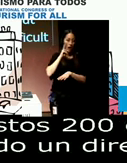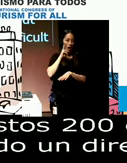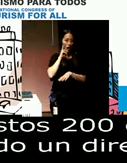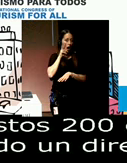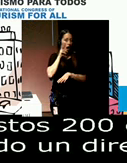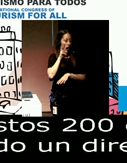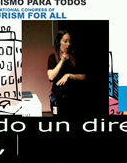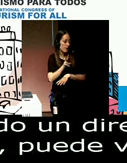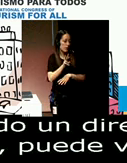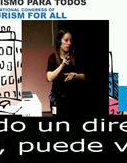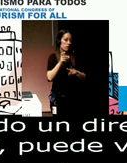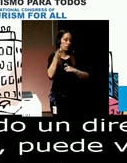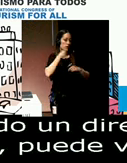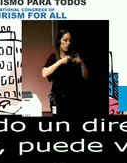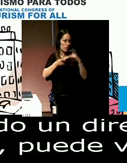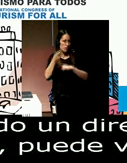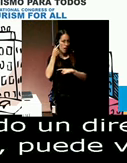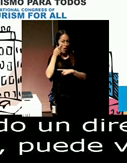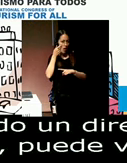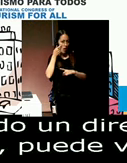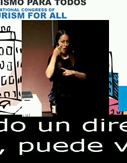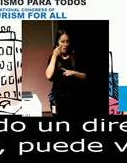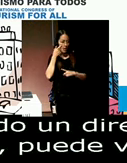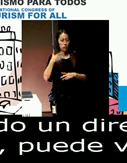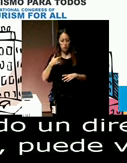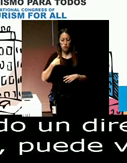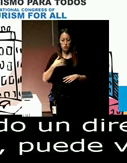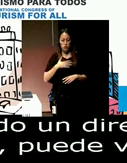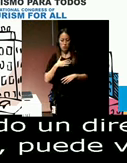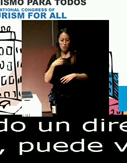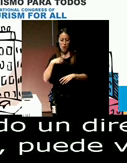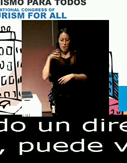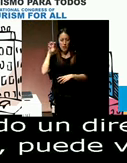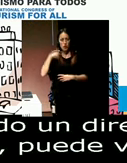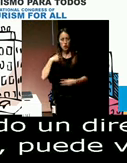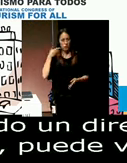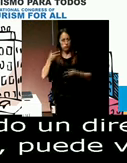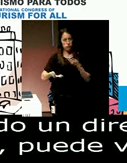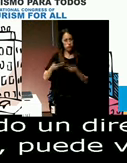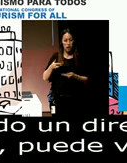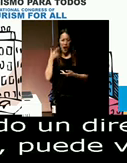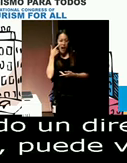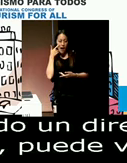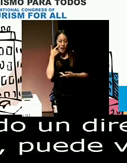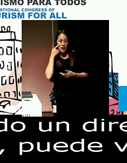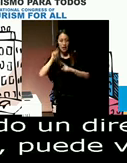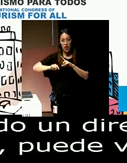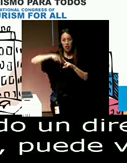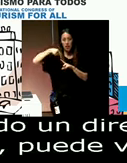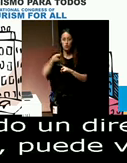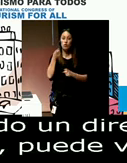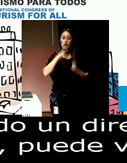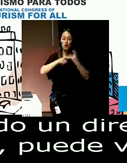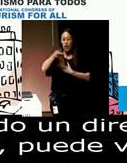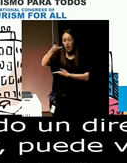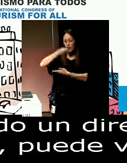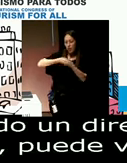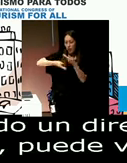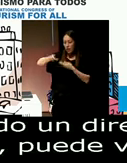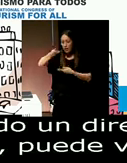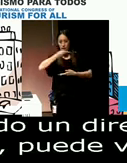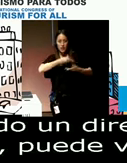exchange, I assure him that the information will be spread in other websites and